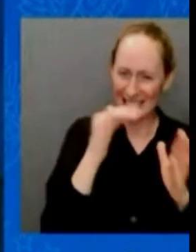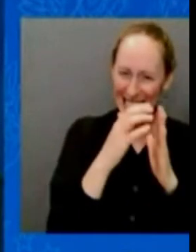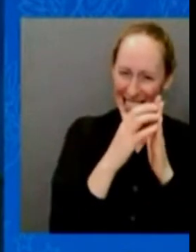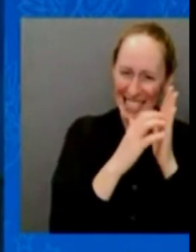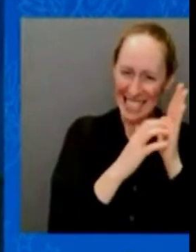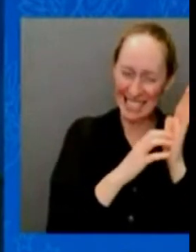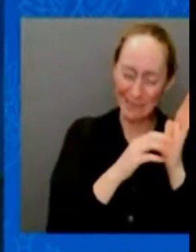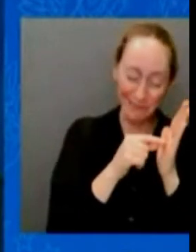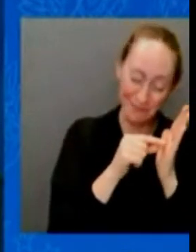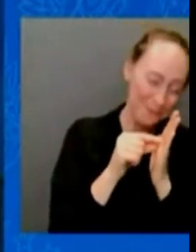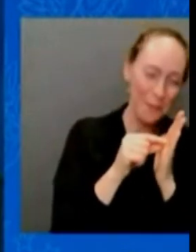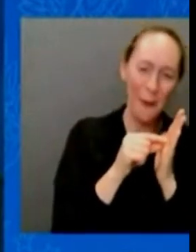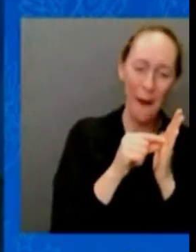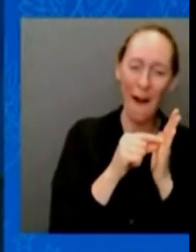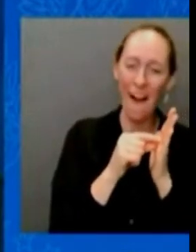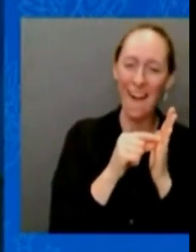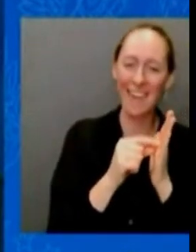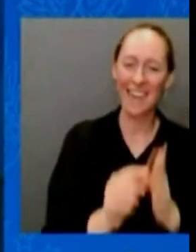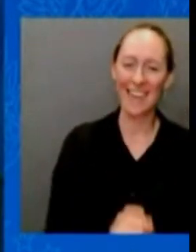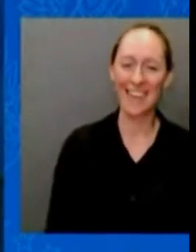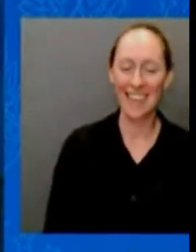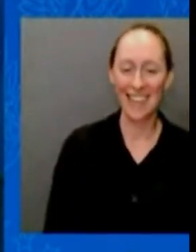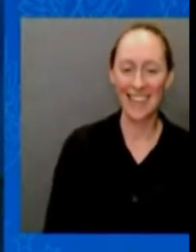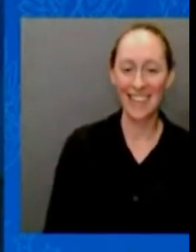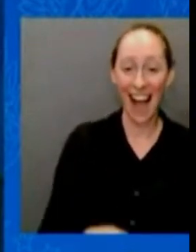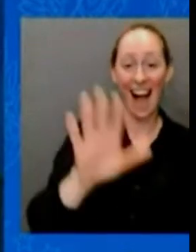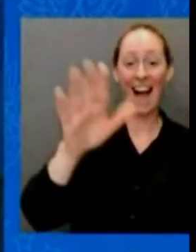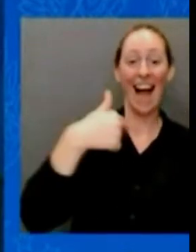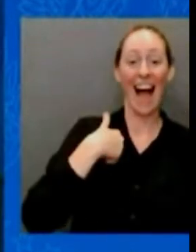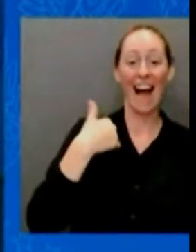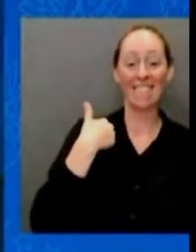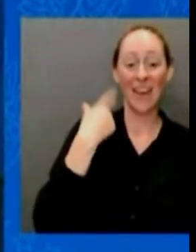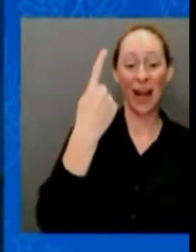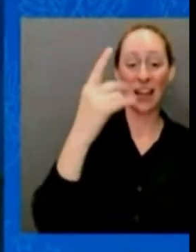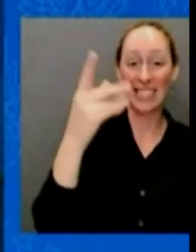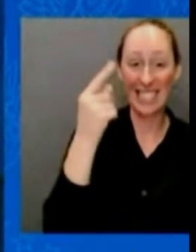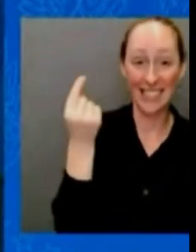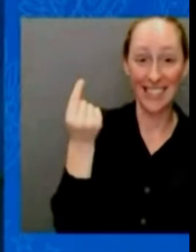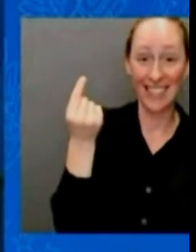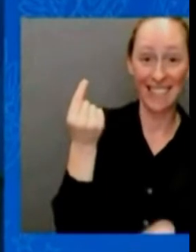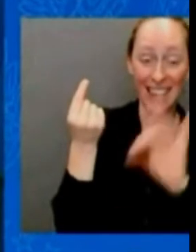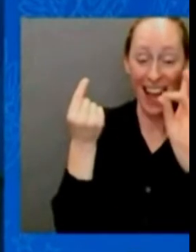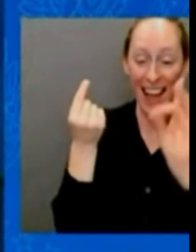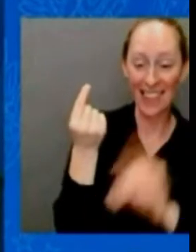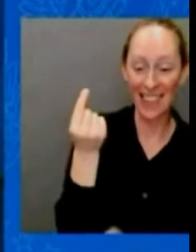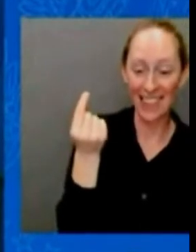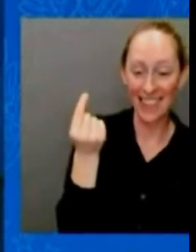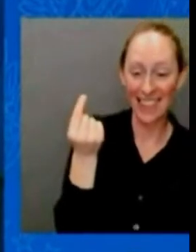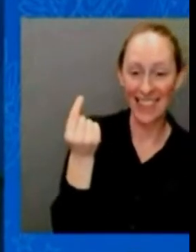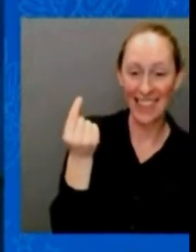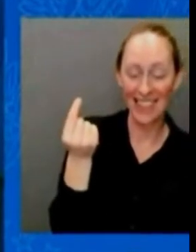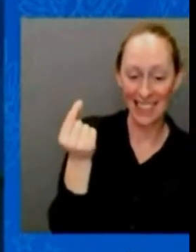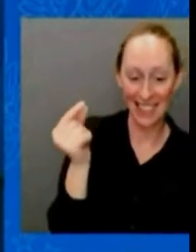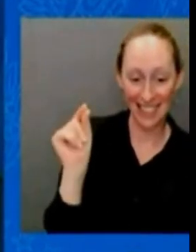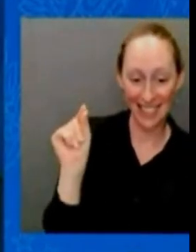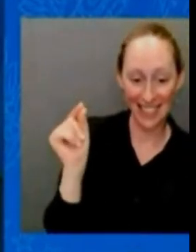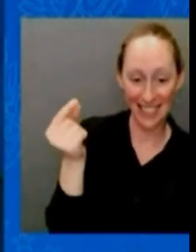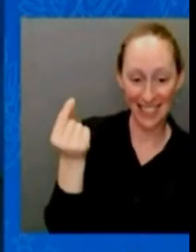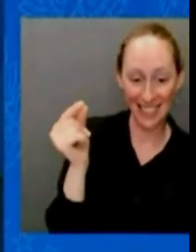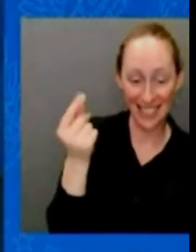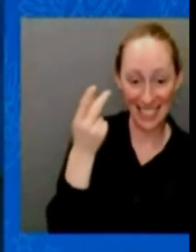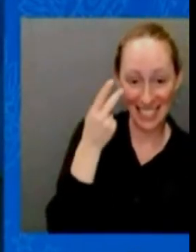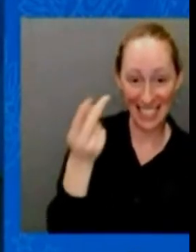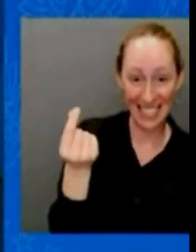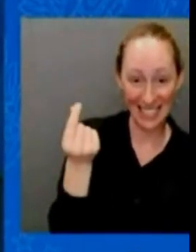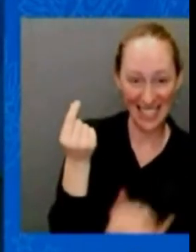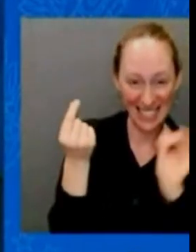I happen to have another one in my pocket. It's this small. It is smaller than my